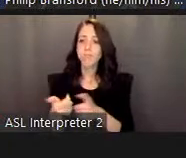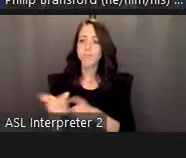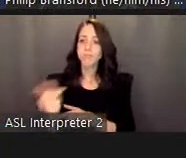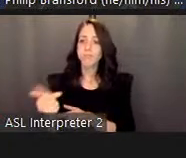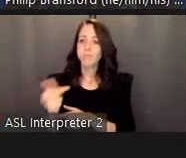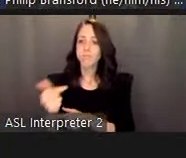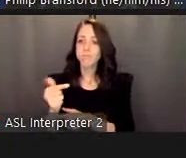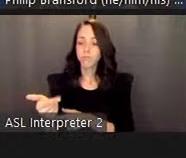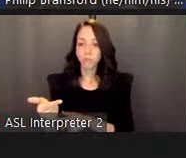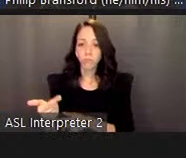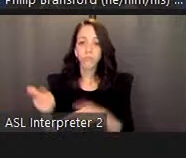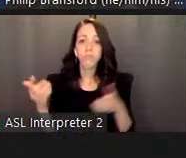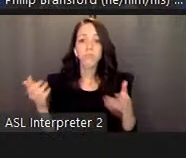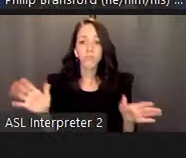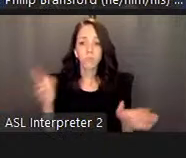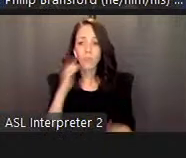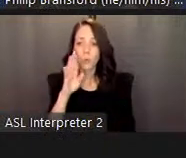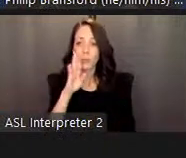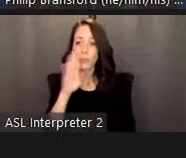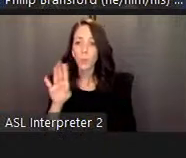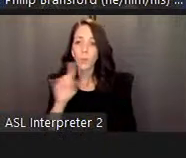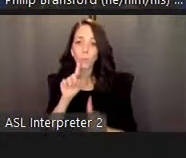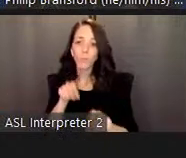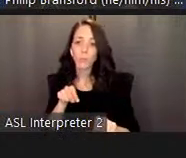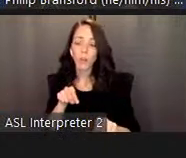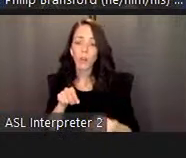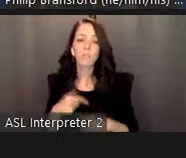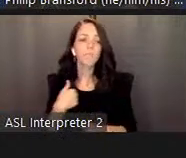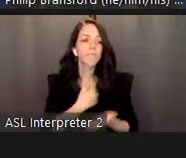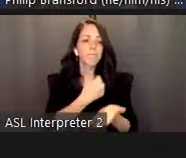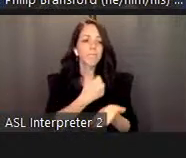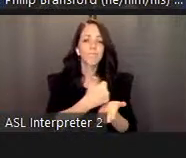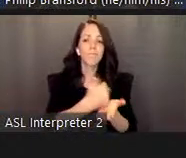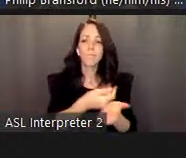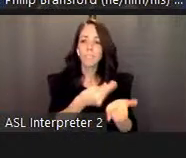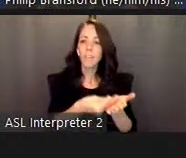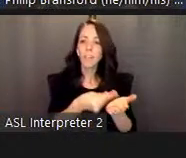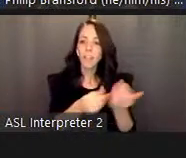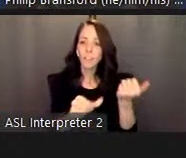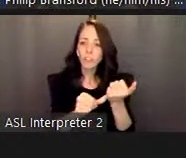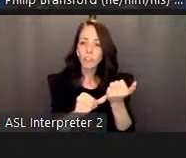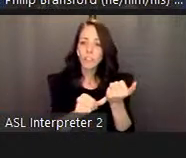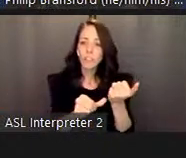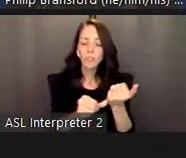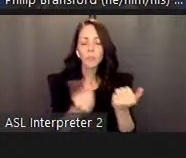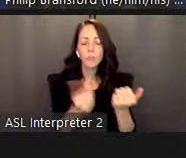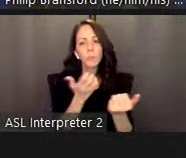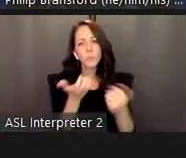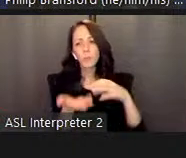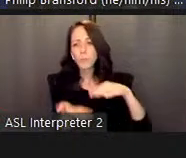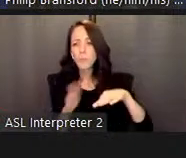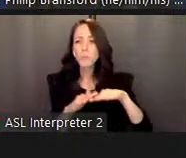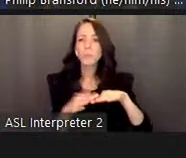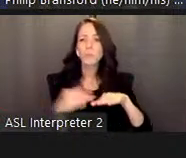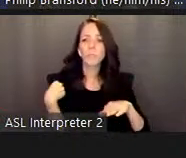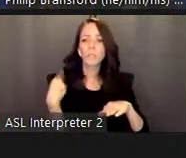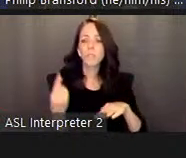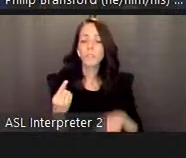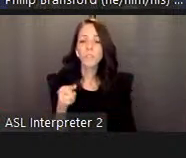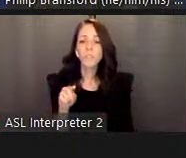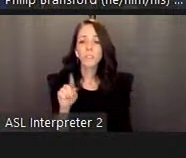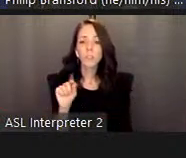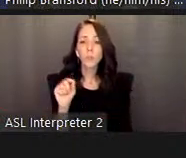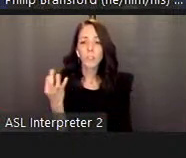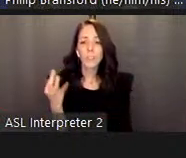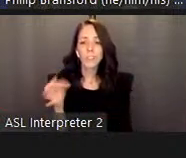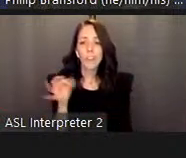conversations. We've helped with financial assistance increased over 3 times since 2019,